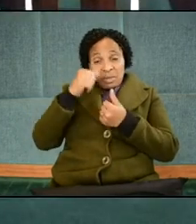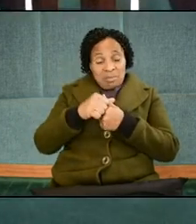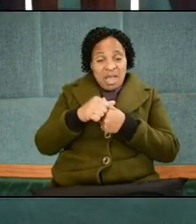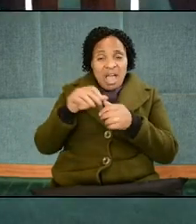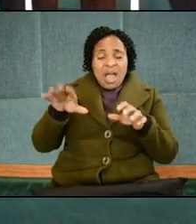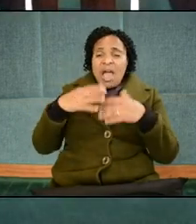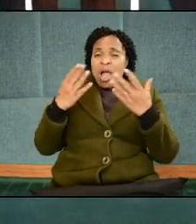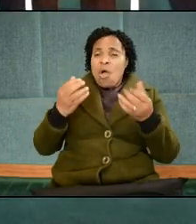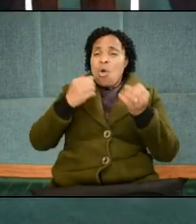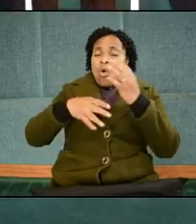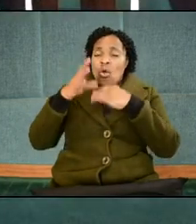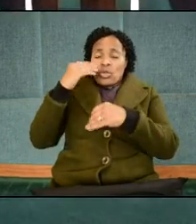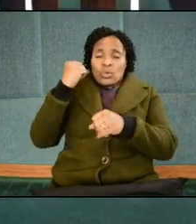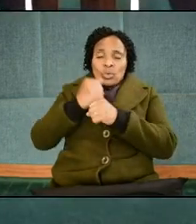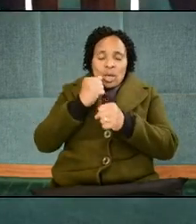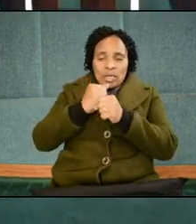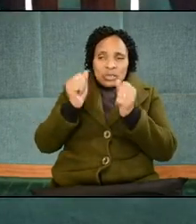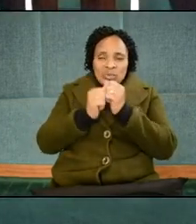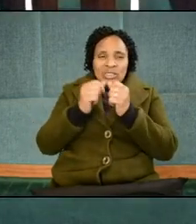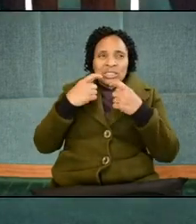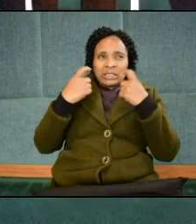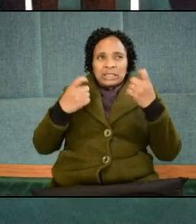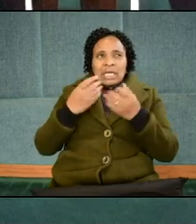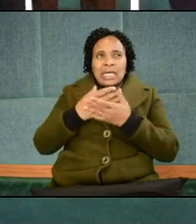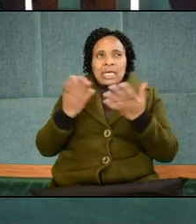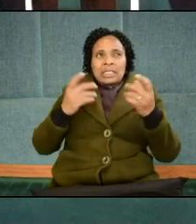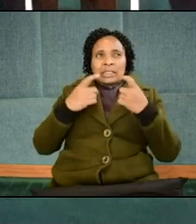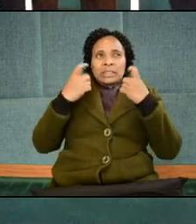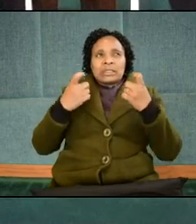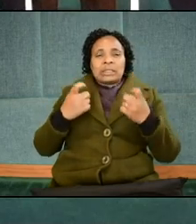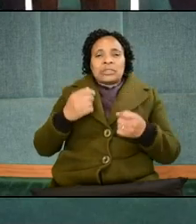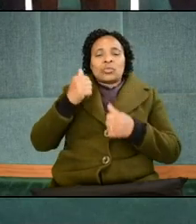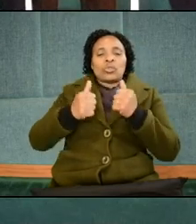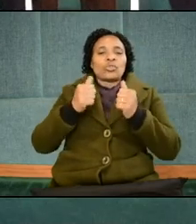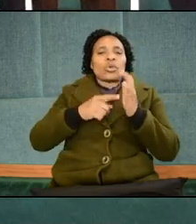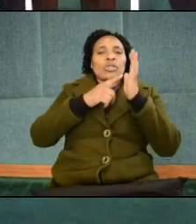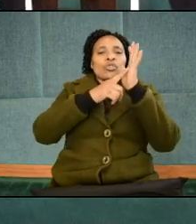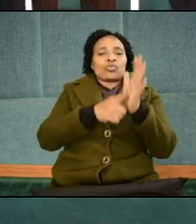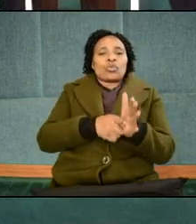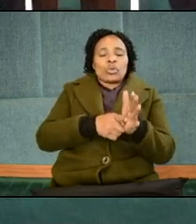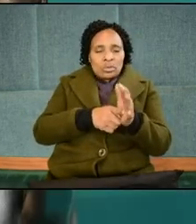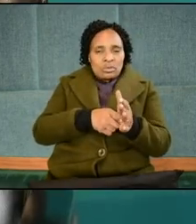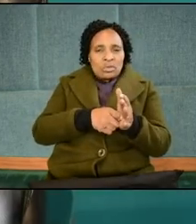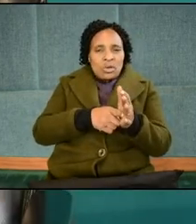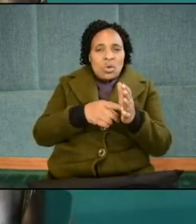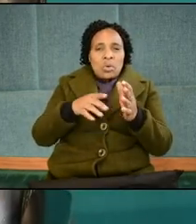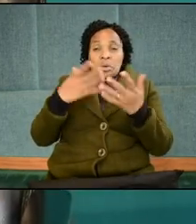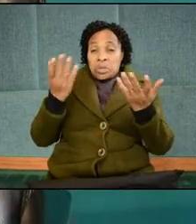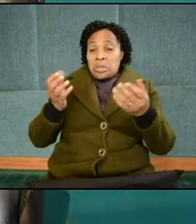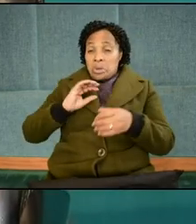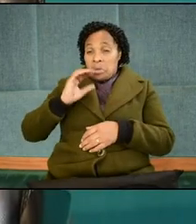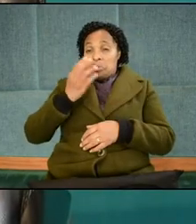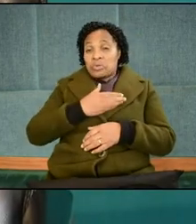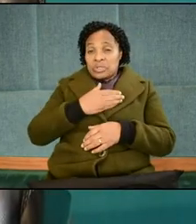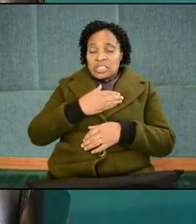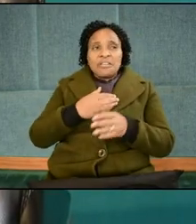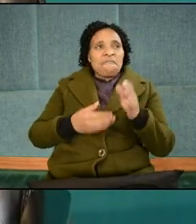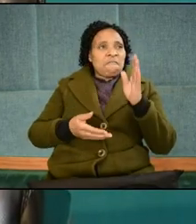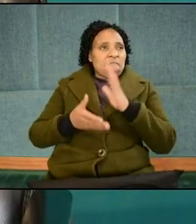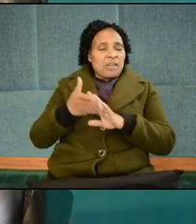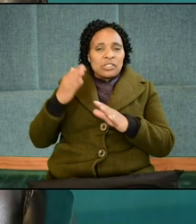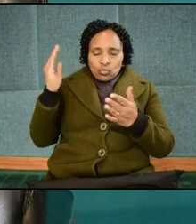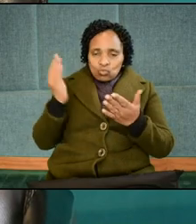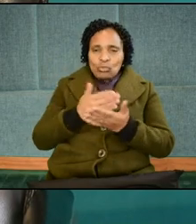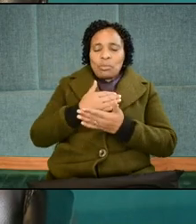how God would deal with sin. If there was any sin that had been shown or sown within that community, he would quickly wipe